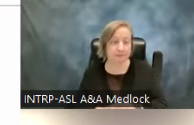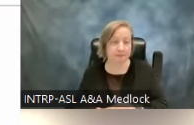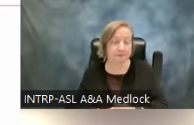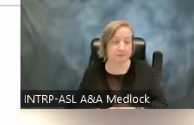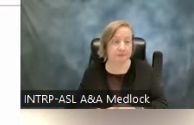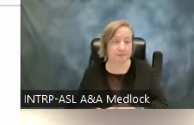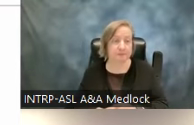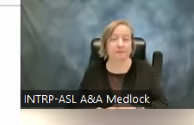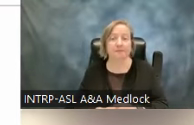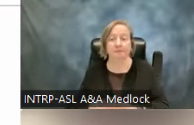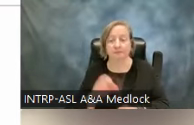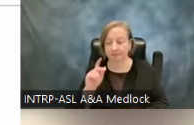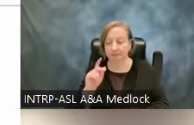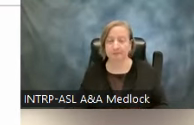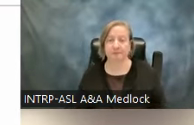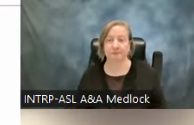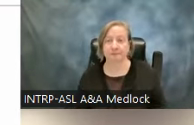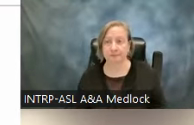Okay.